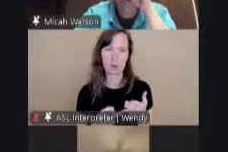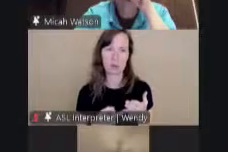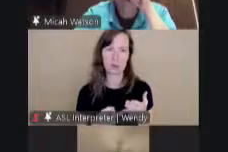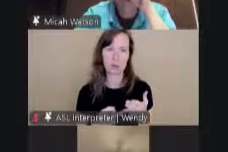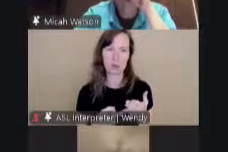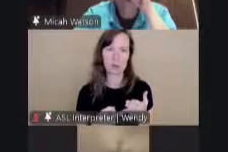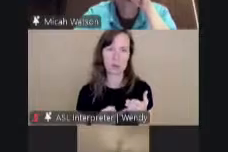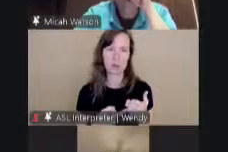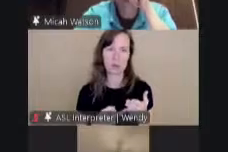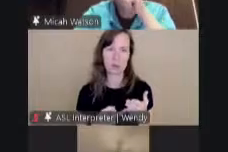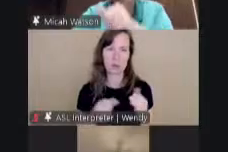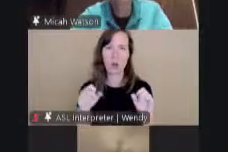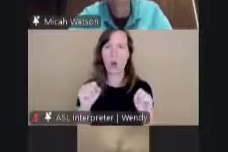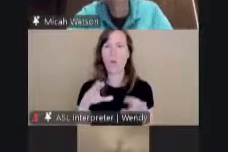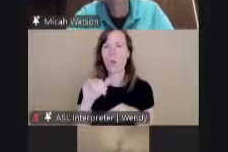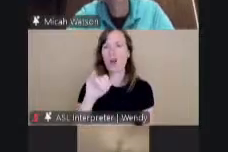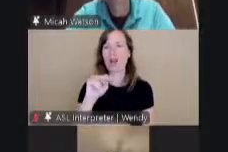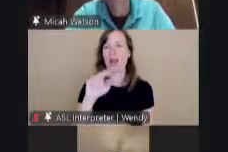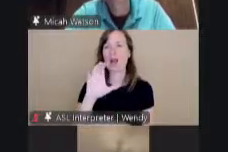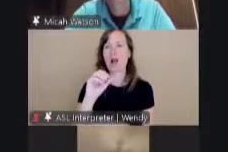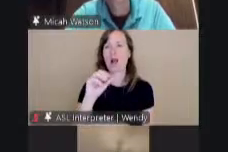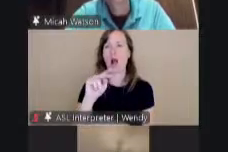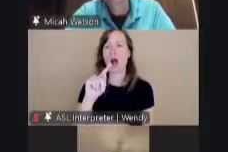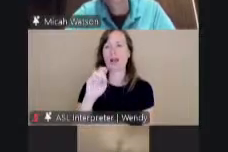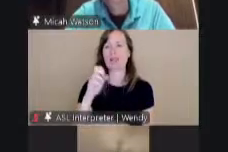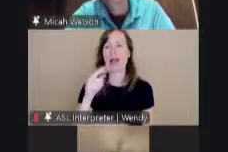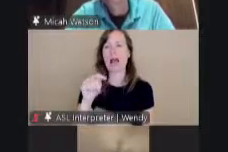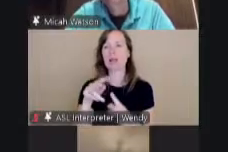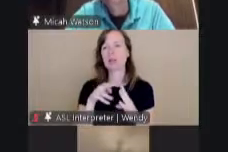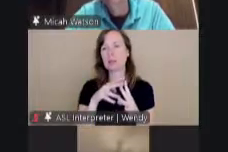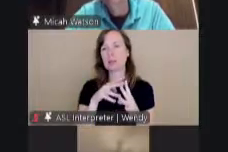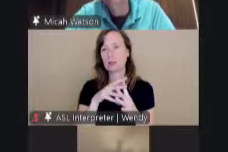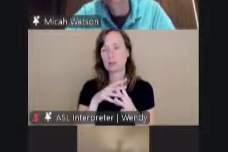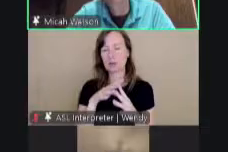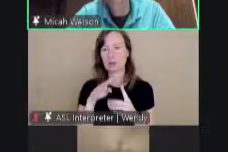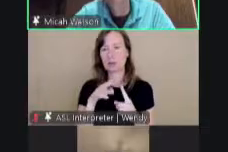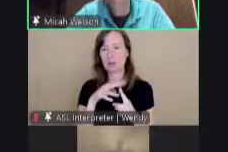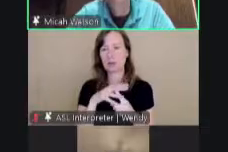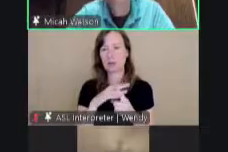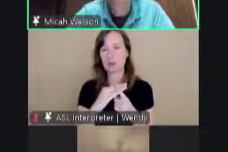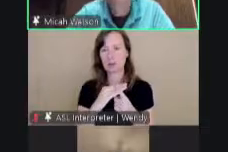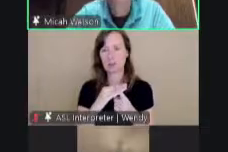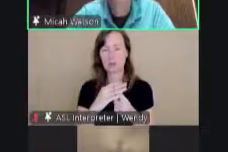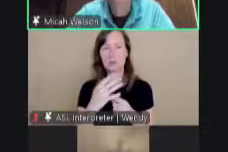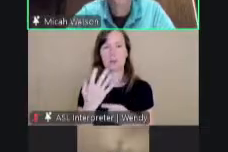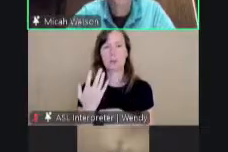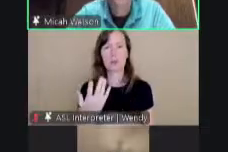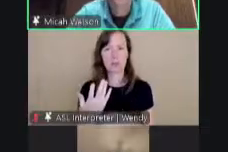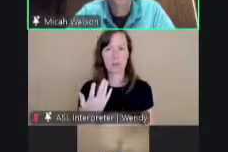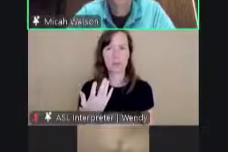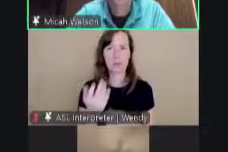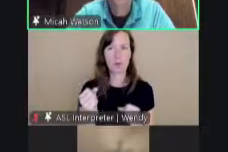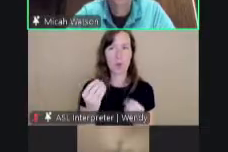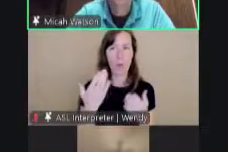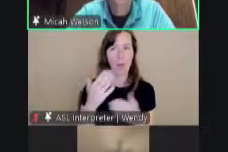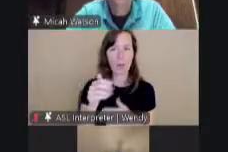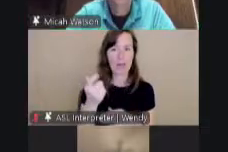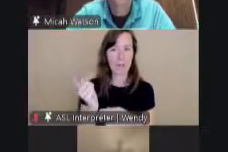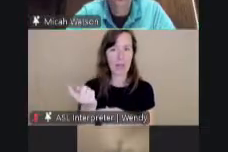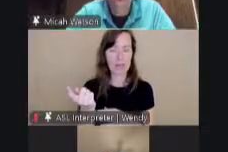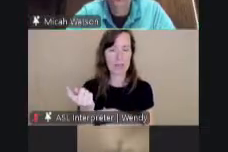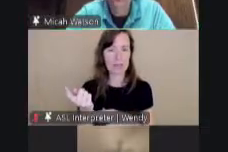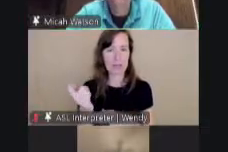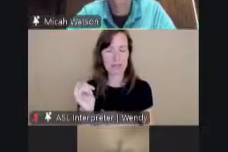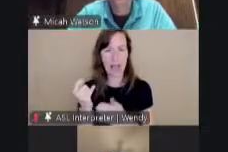trying to put it in context, and right now I no longer know that I can. So maybe that's in 10 minutes. I just